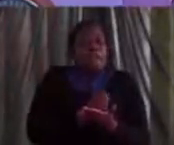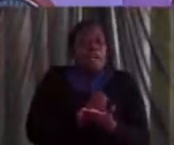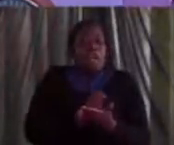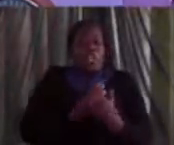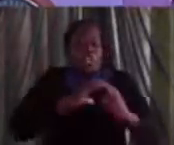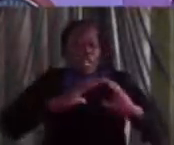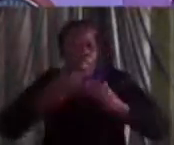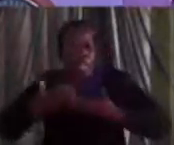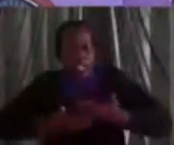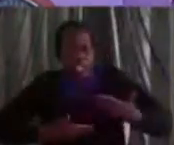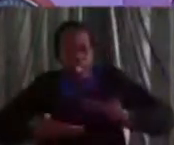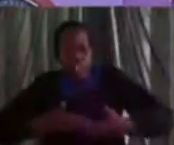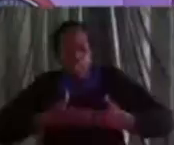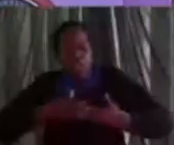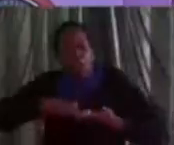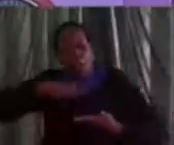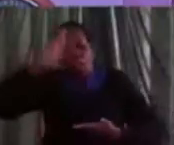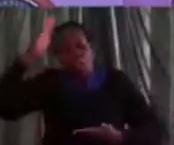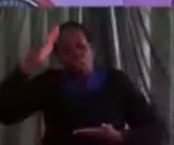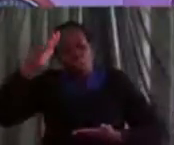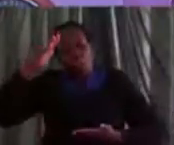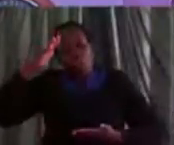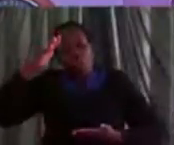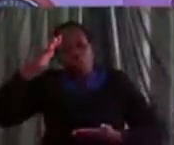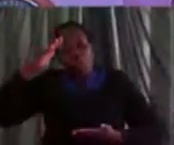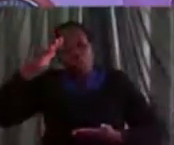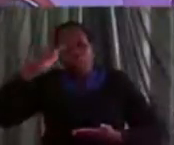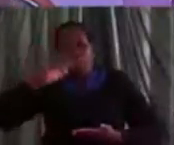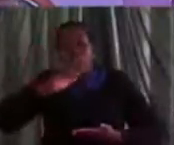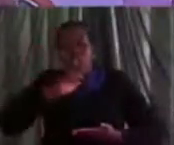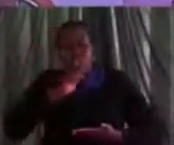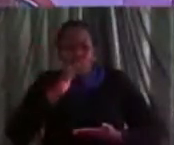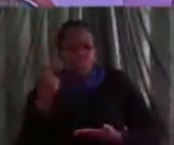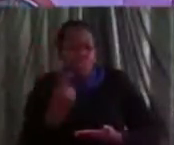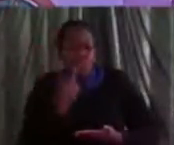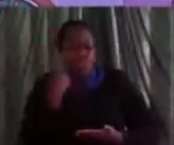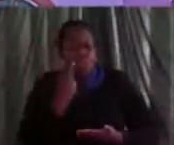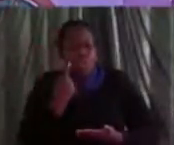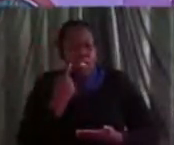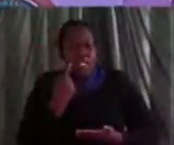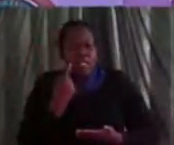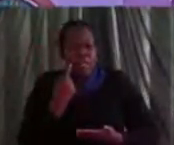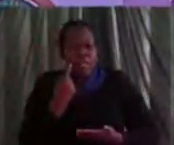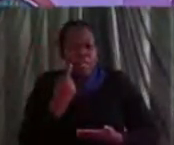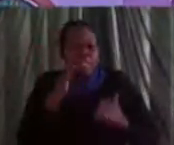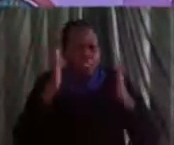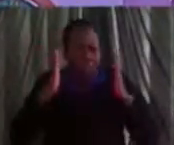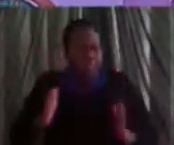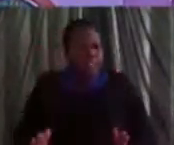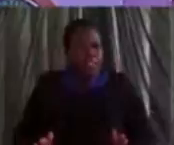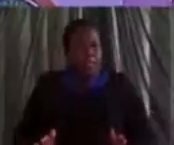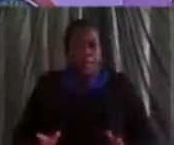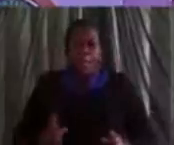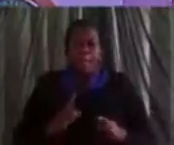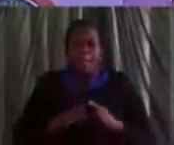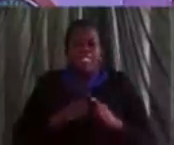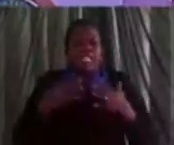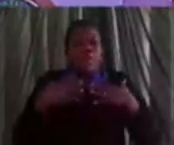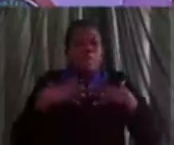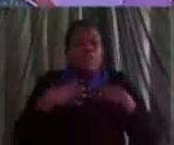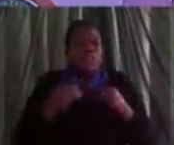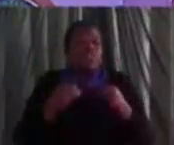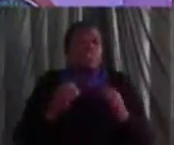more, invest more, not even invest in anything physically, emotional